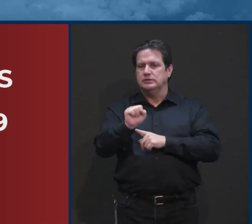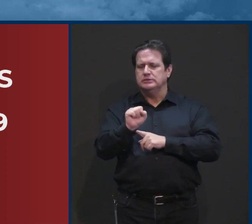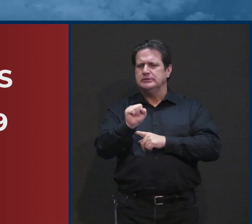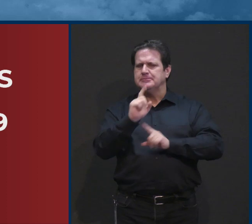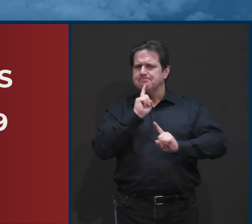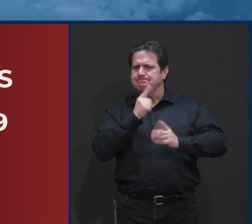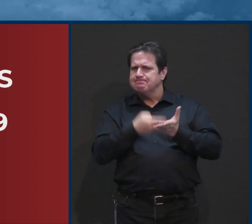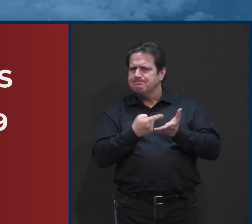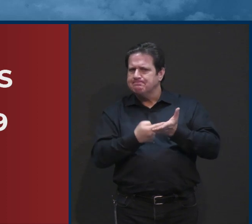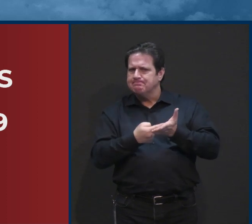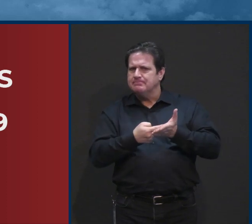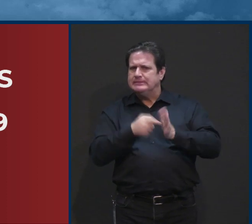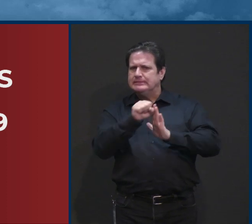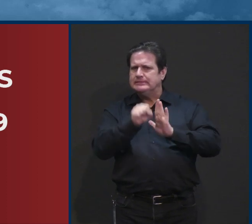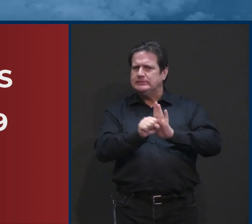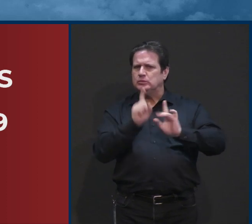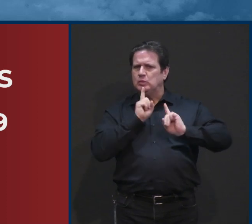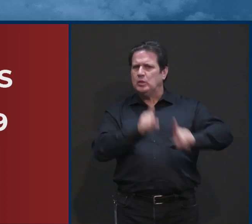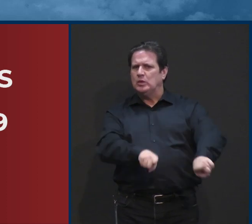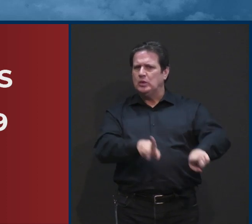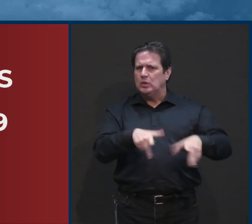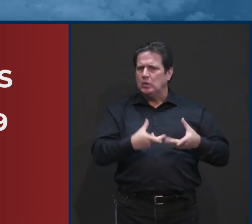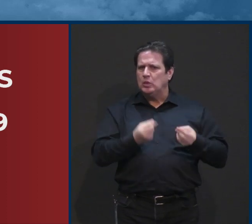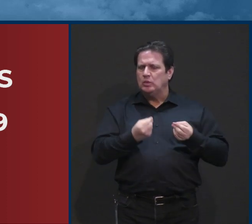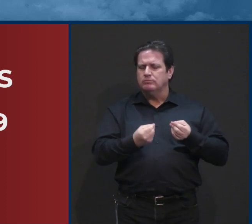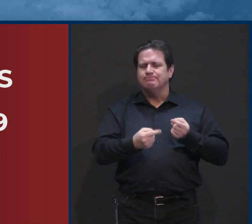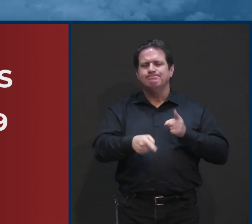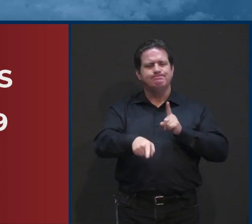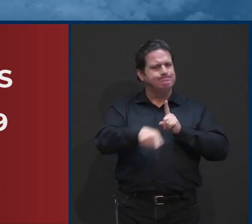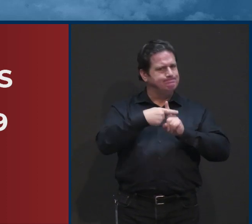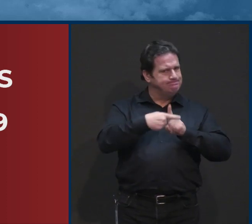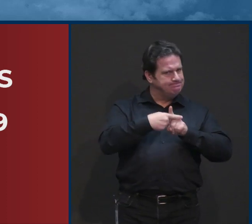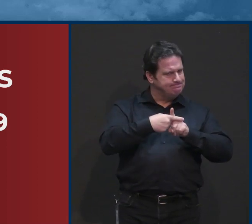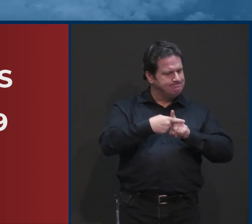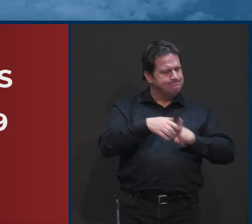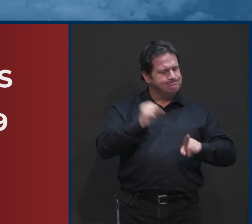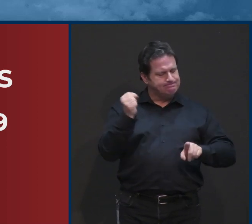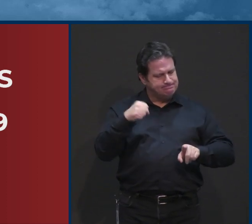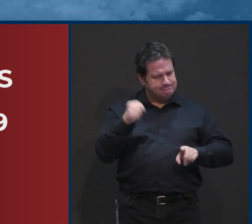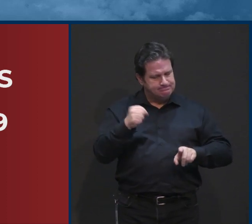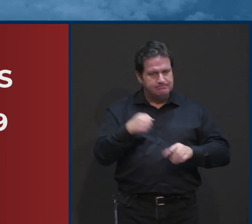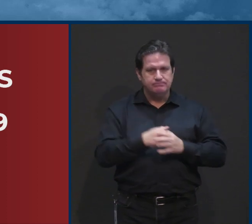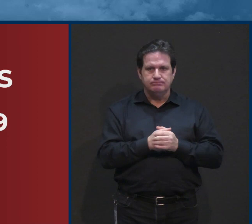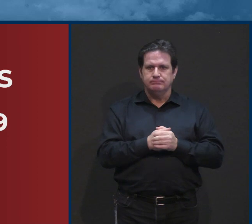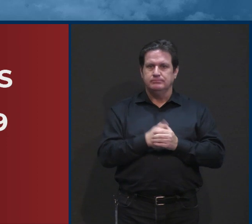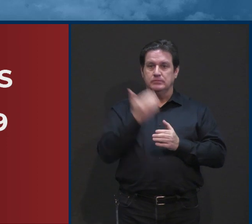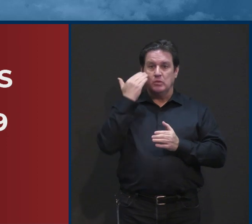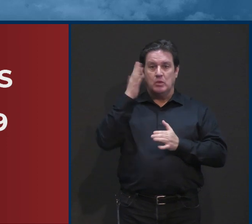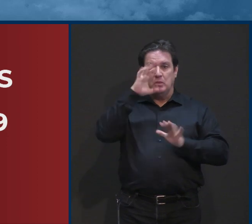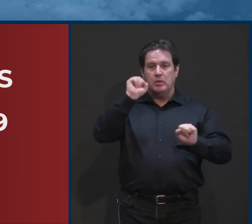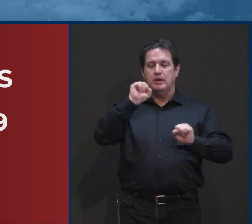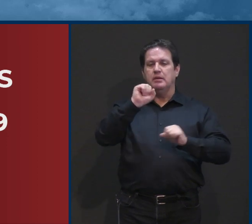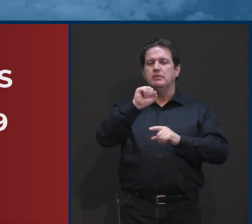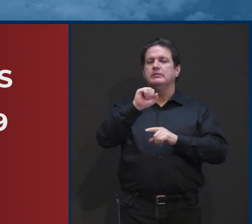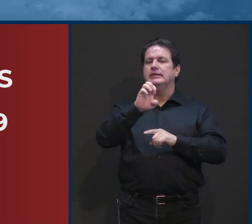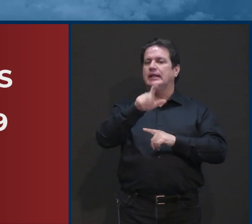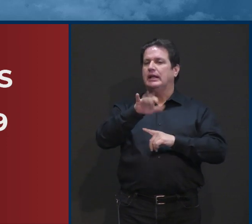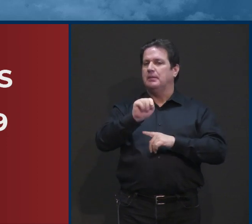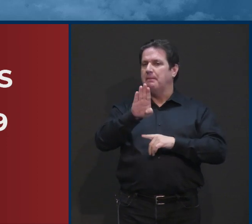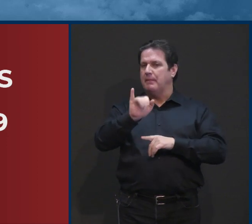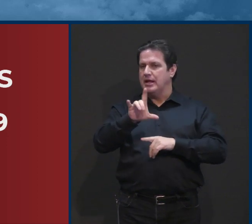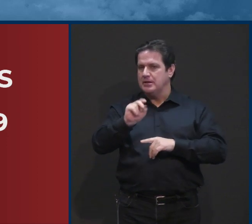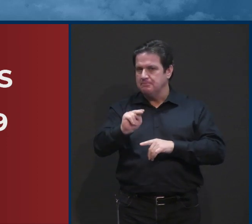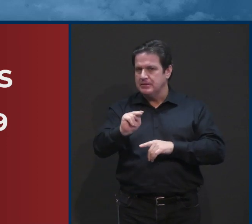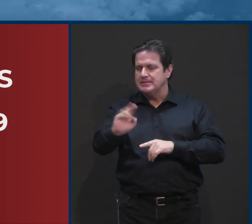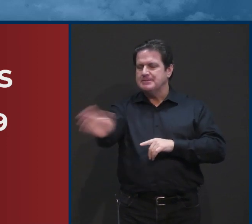response to COVID-19. It's a very positive meeting. Those of us who know the President-elect know Joe as well as we